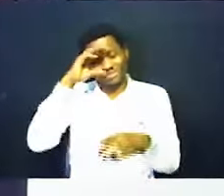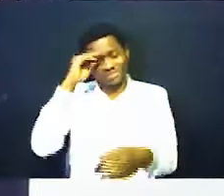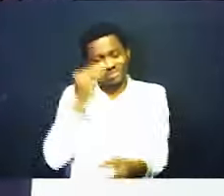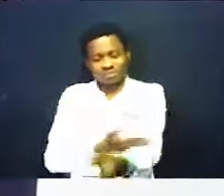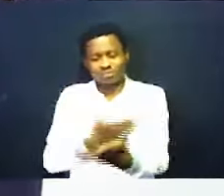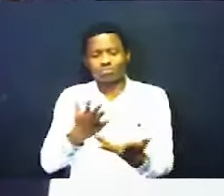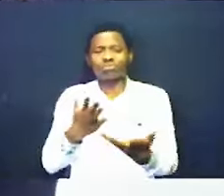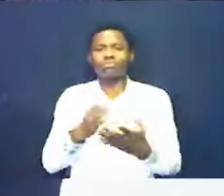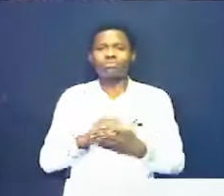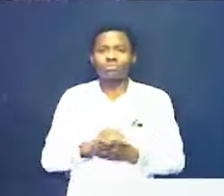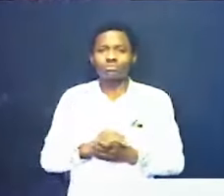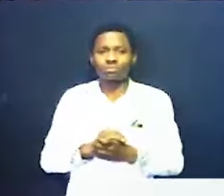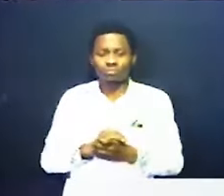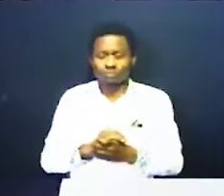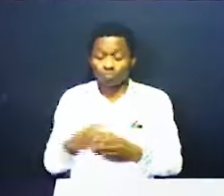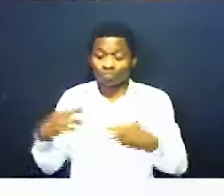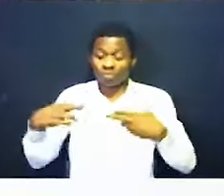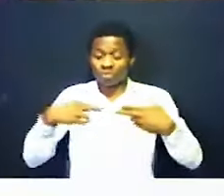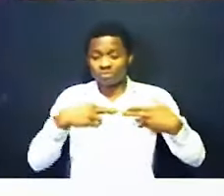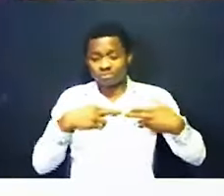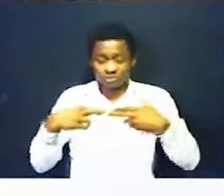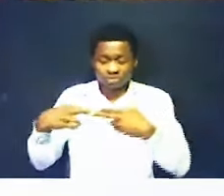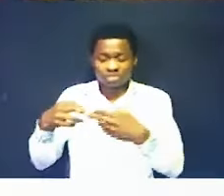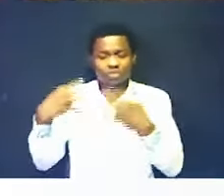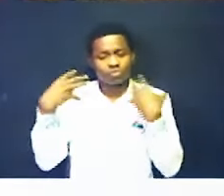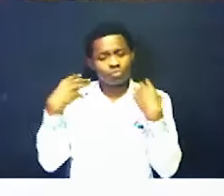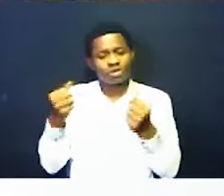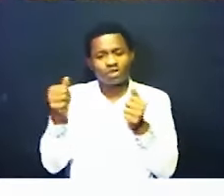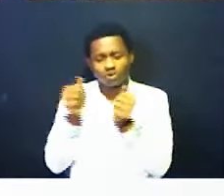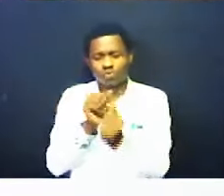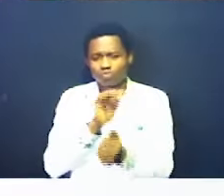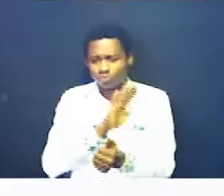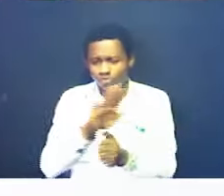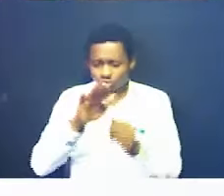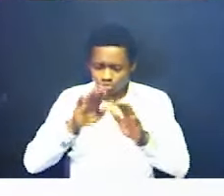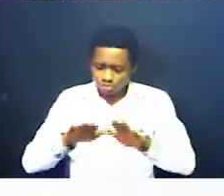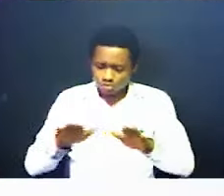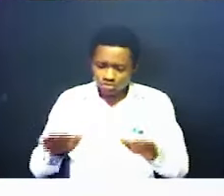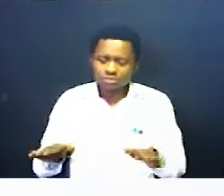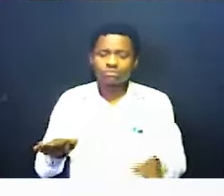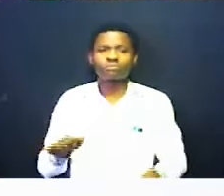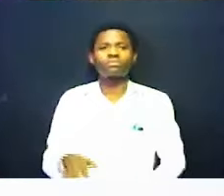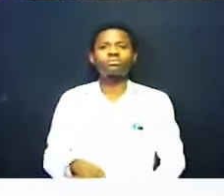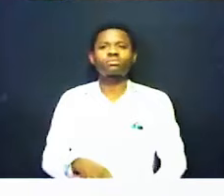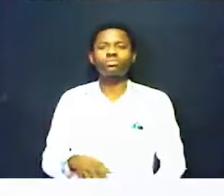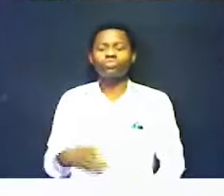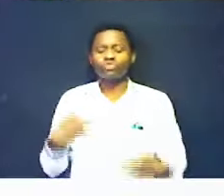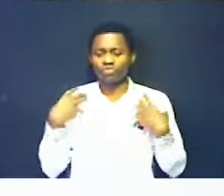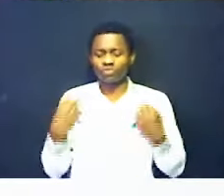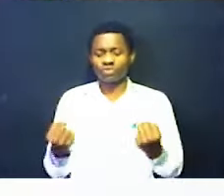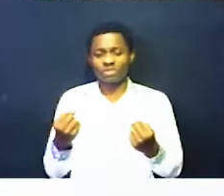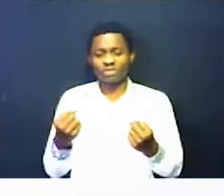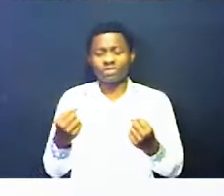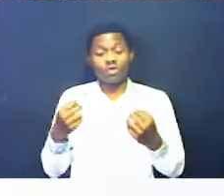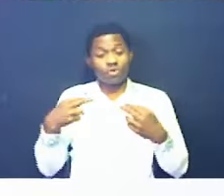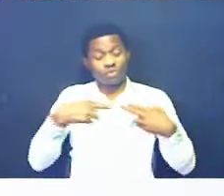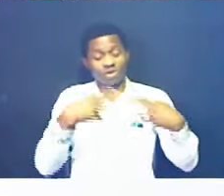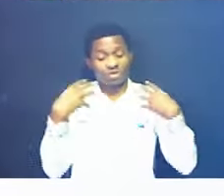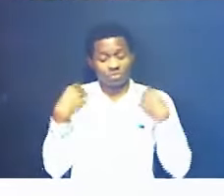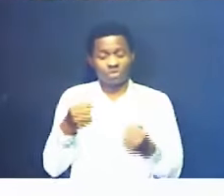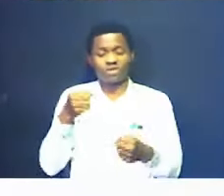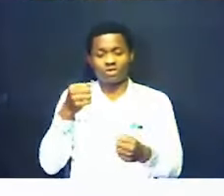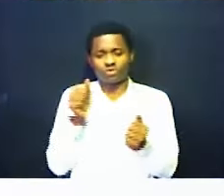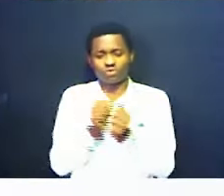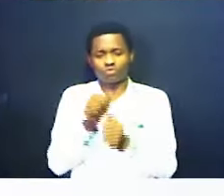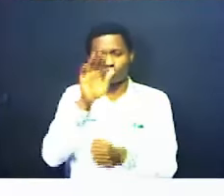this. Relate well with your child and the people in